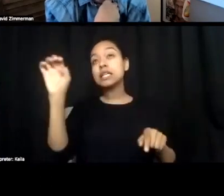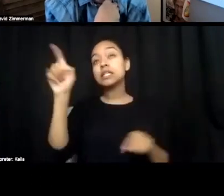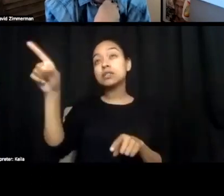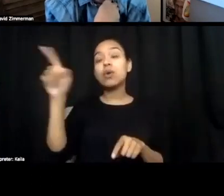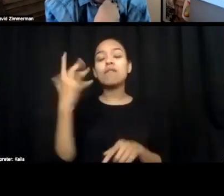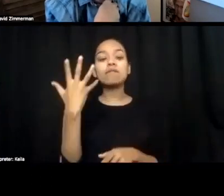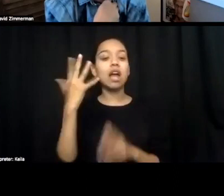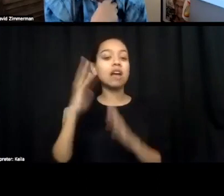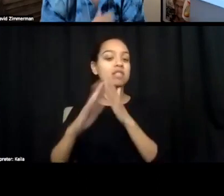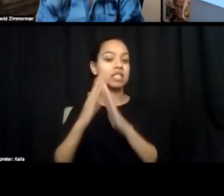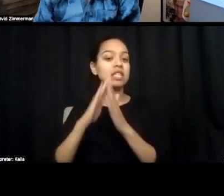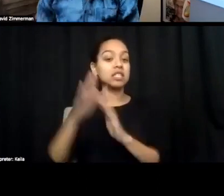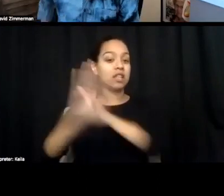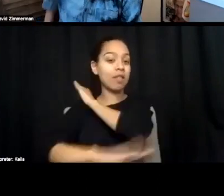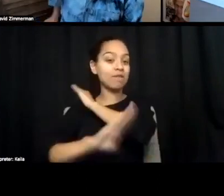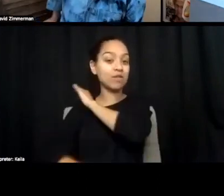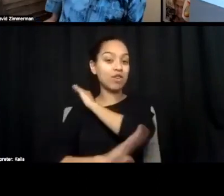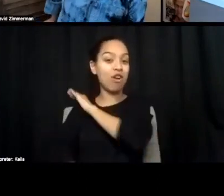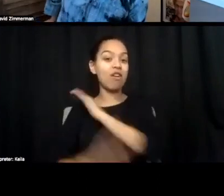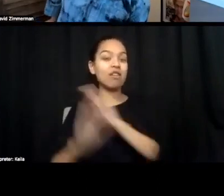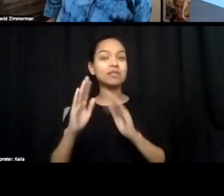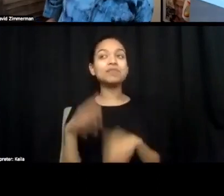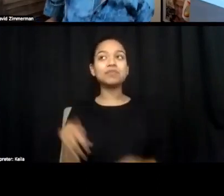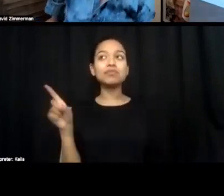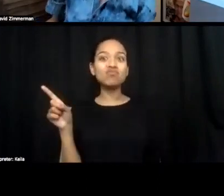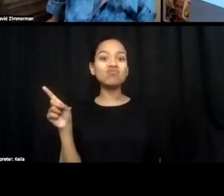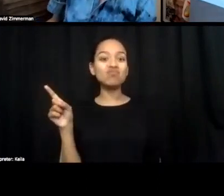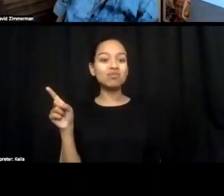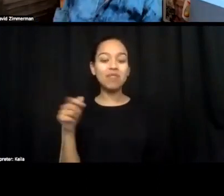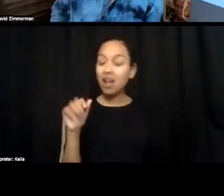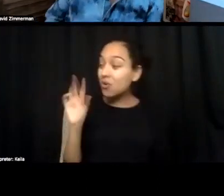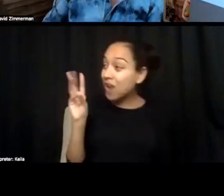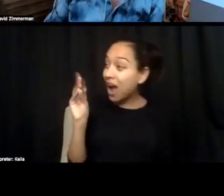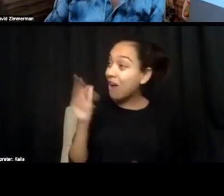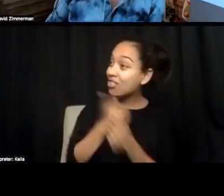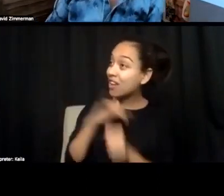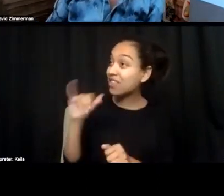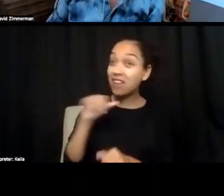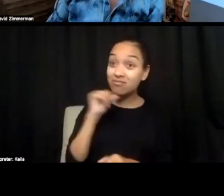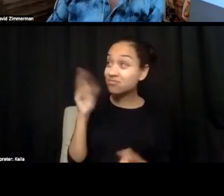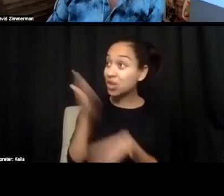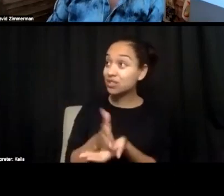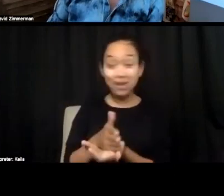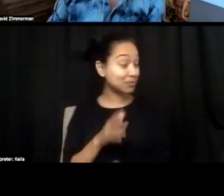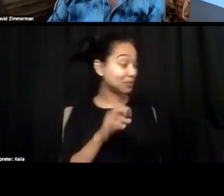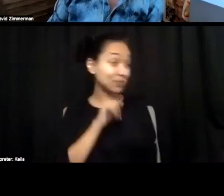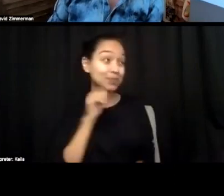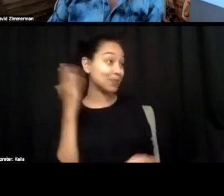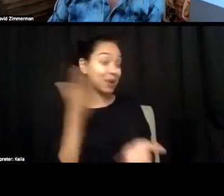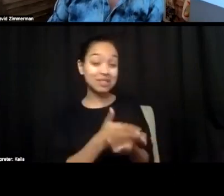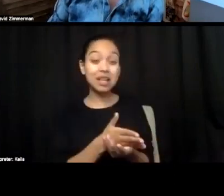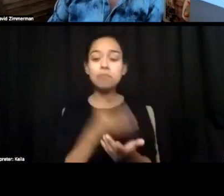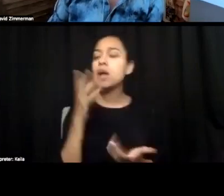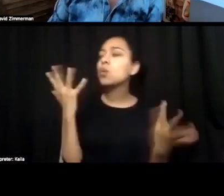in the fall. So I'm very excited about that. God, I love it, nonstop. Nonstop. And what you were saying too is so